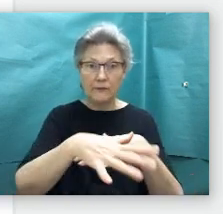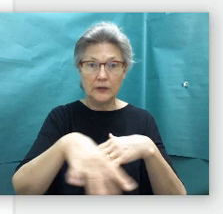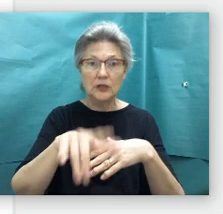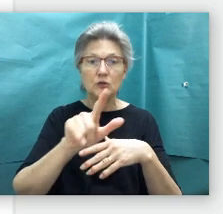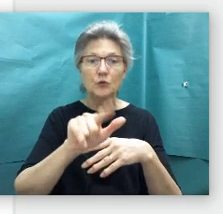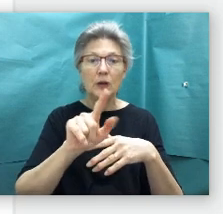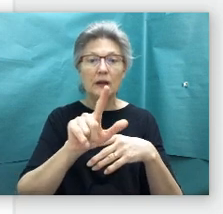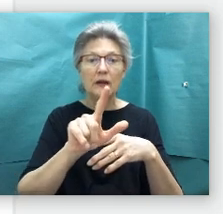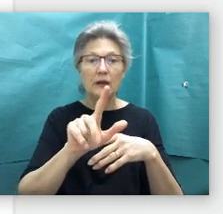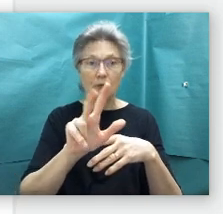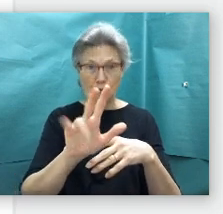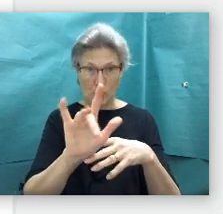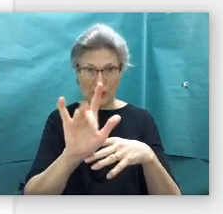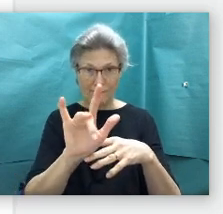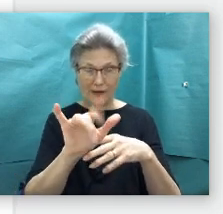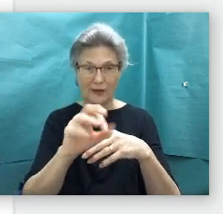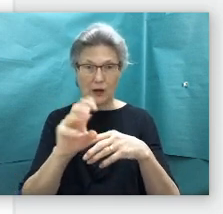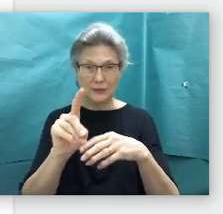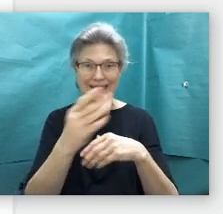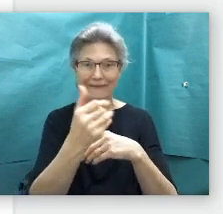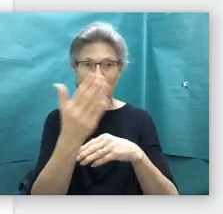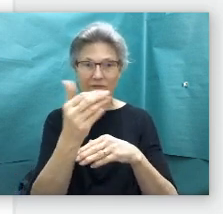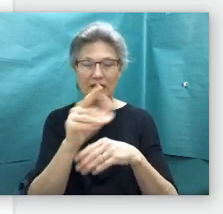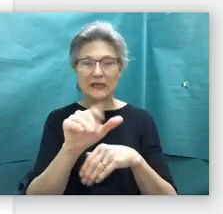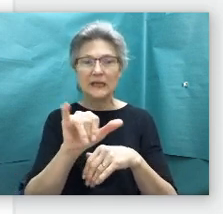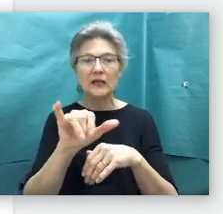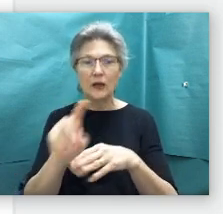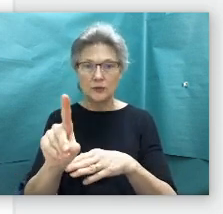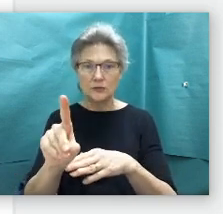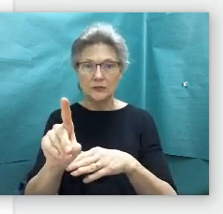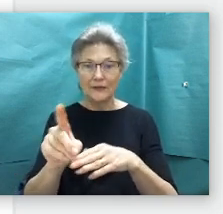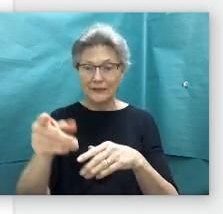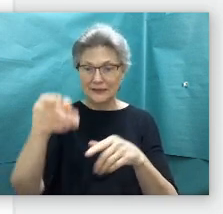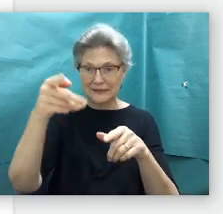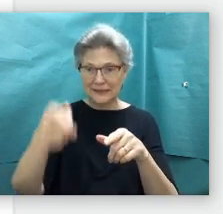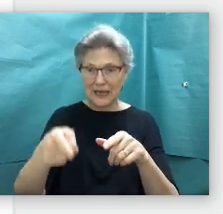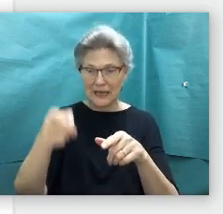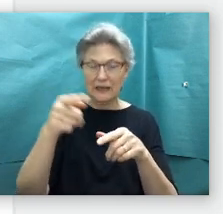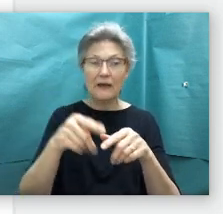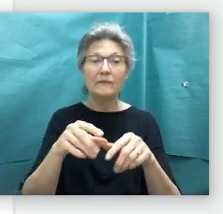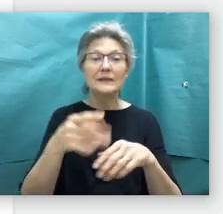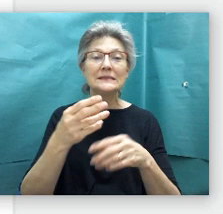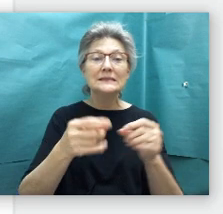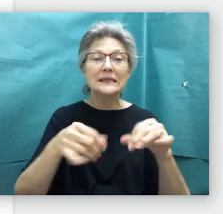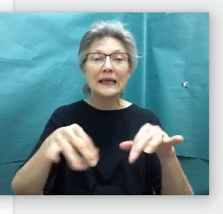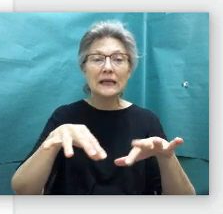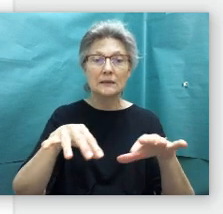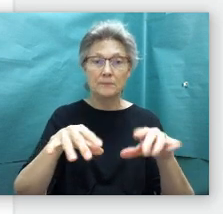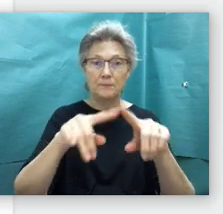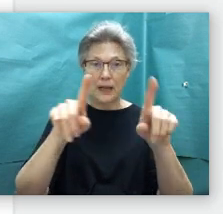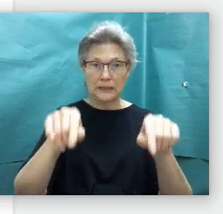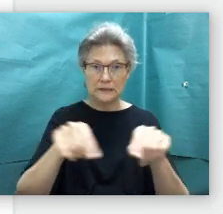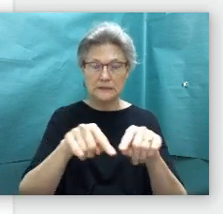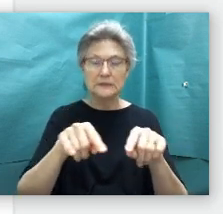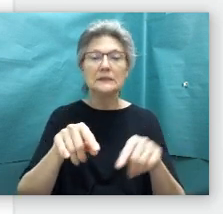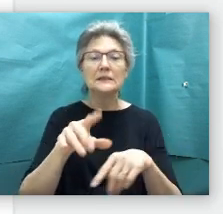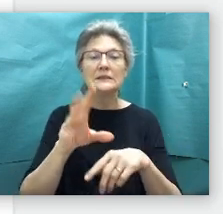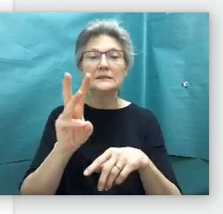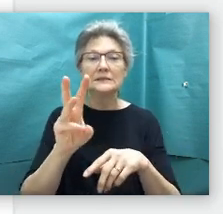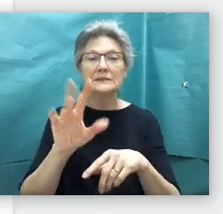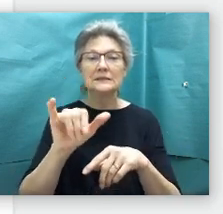and 15 yards. The side length of the square sandbox is 6 yards.